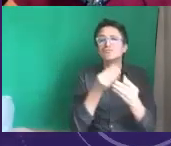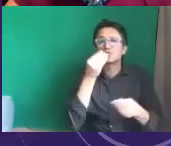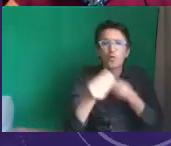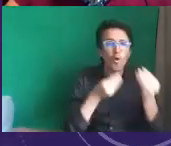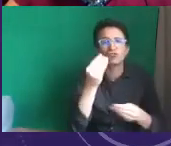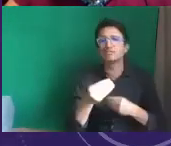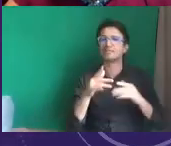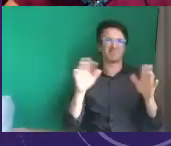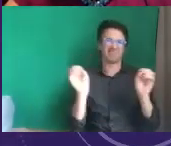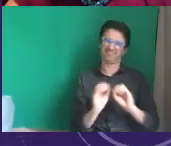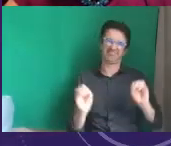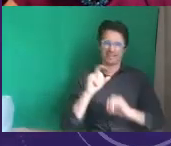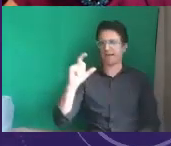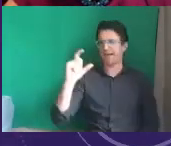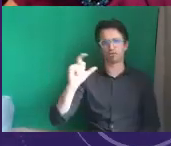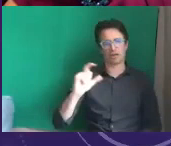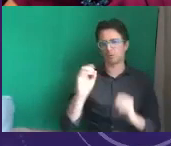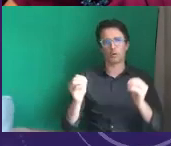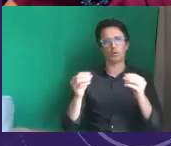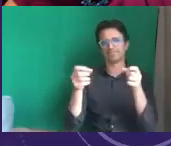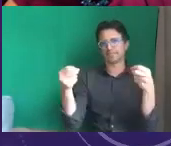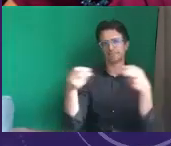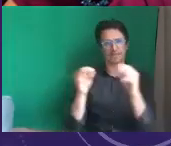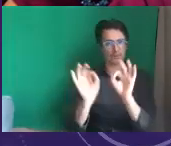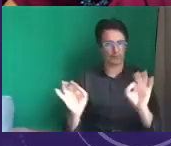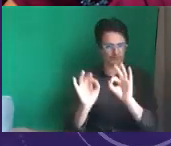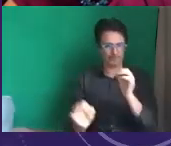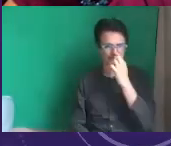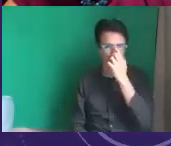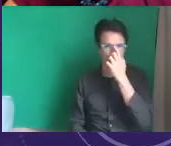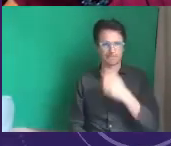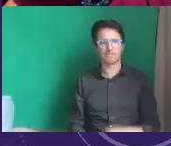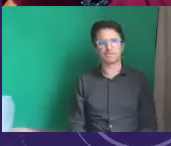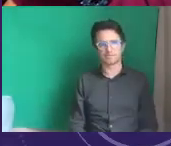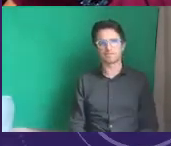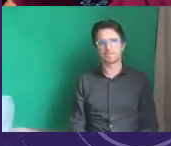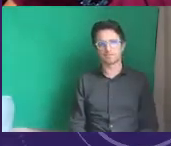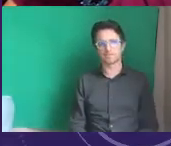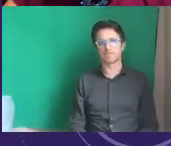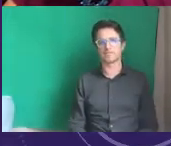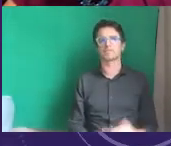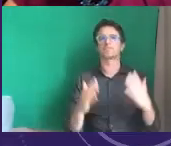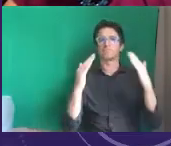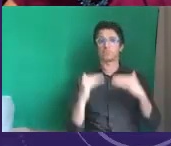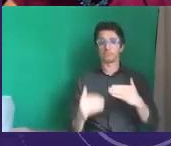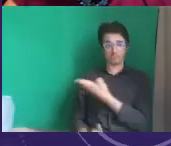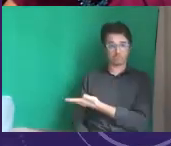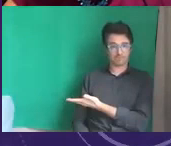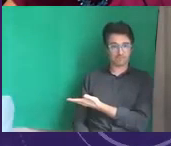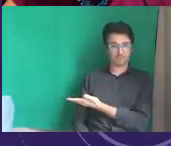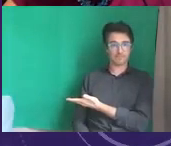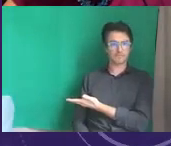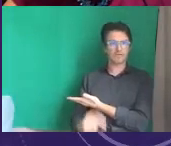Okay, so now the question at the top of this picture says, do all people with visual impairments use